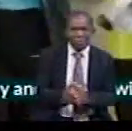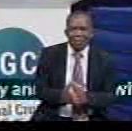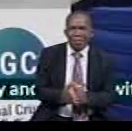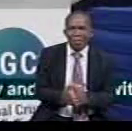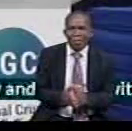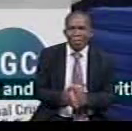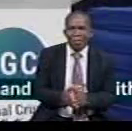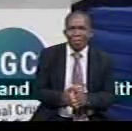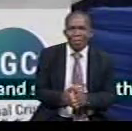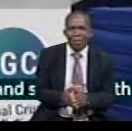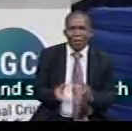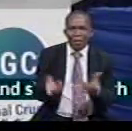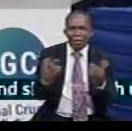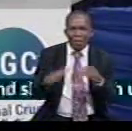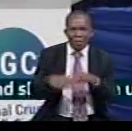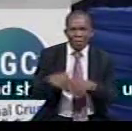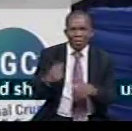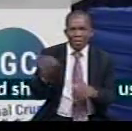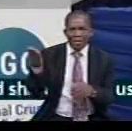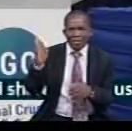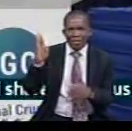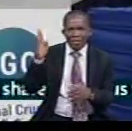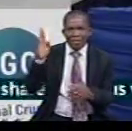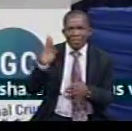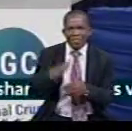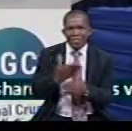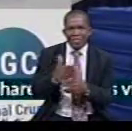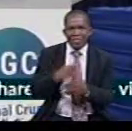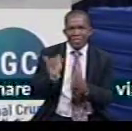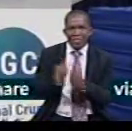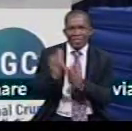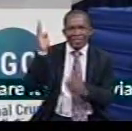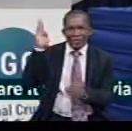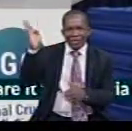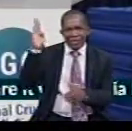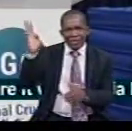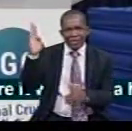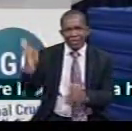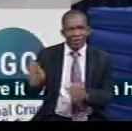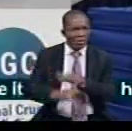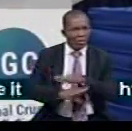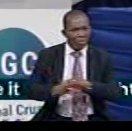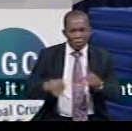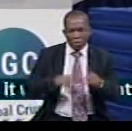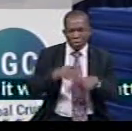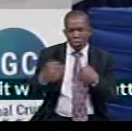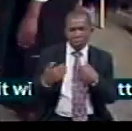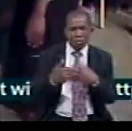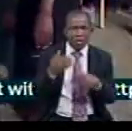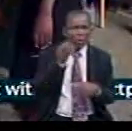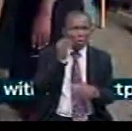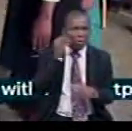blessings. Come out and come and testify. Please don't go because your blessing is here.